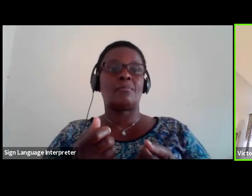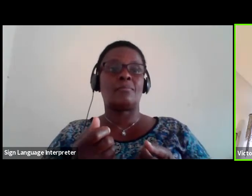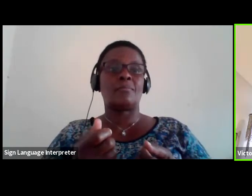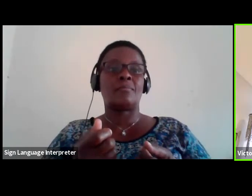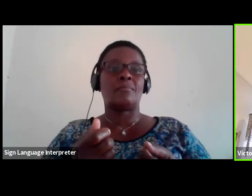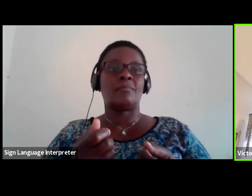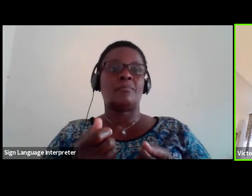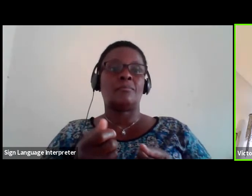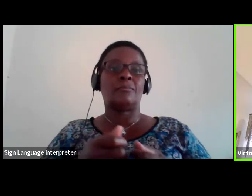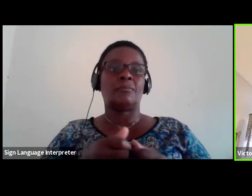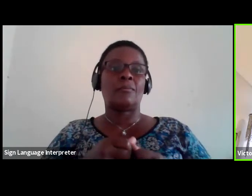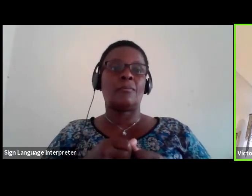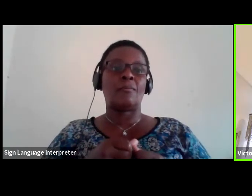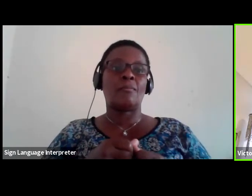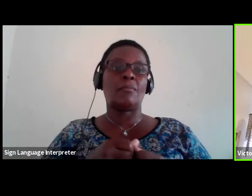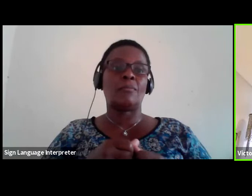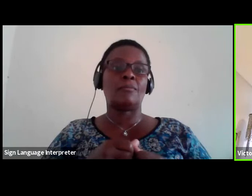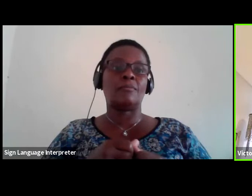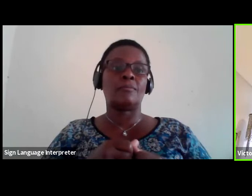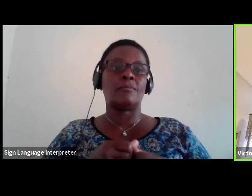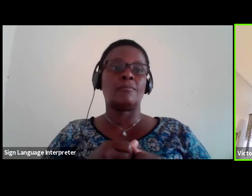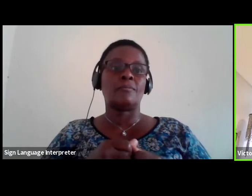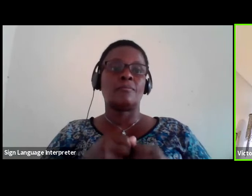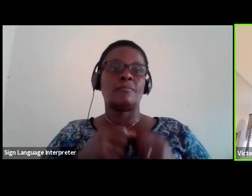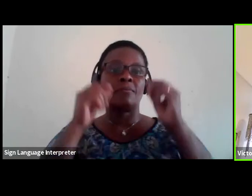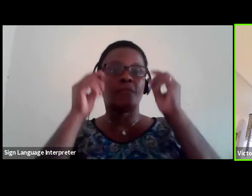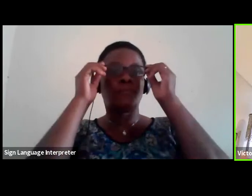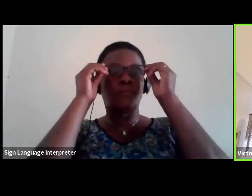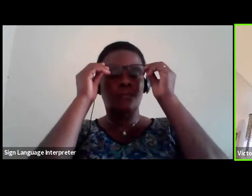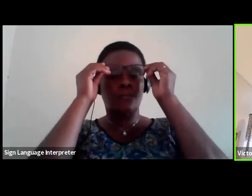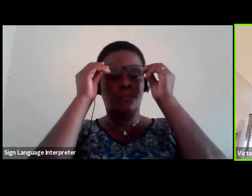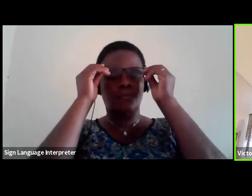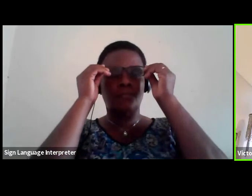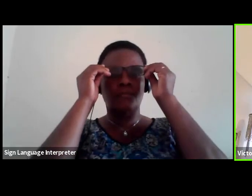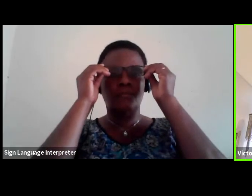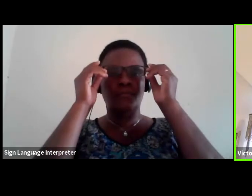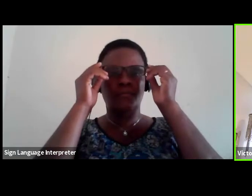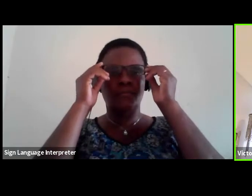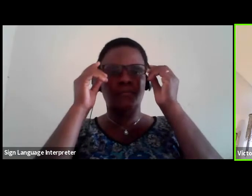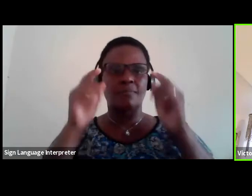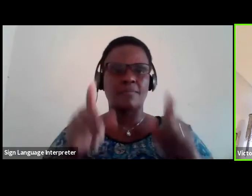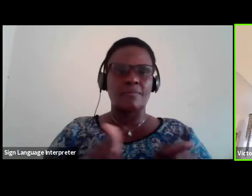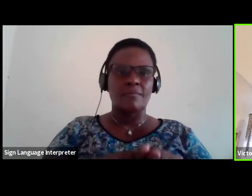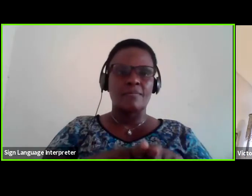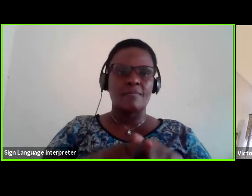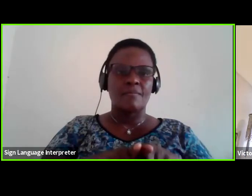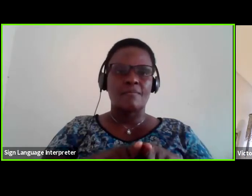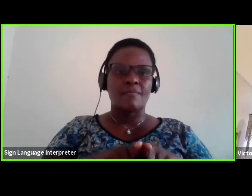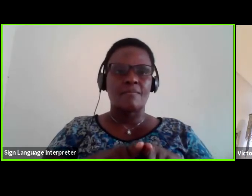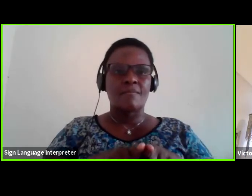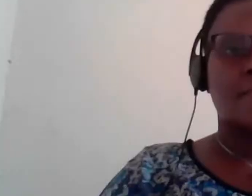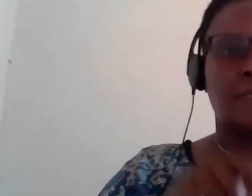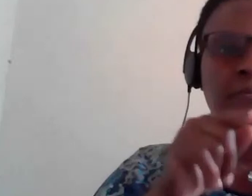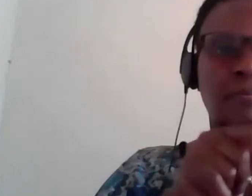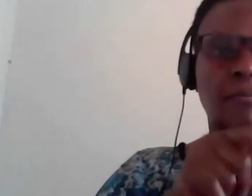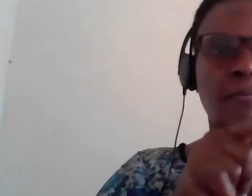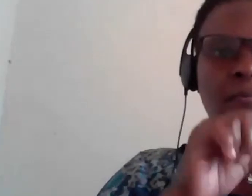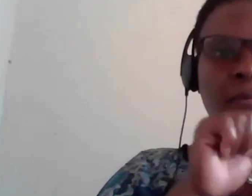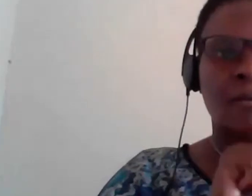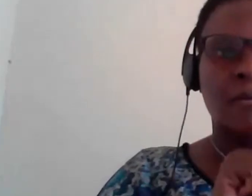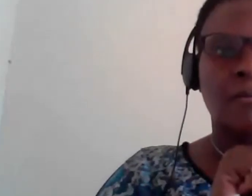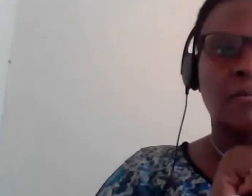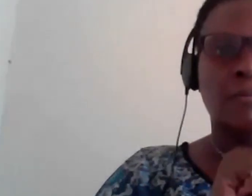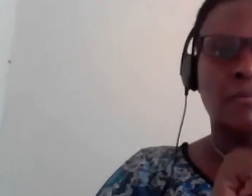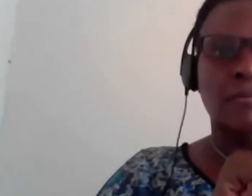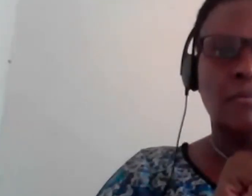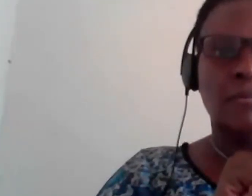and therefore conduct searches without warrants. And this is done in an environment where there is very